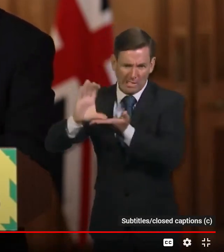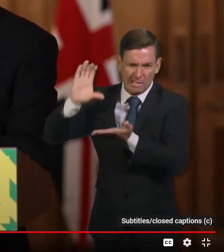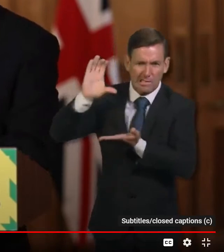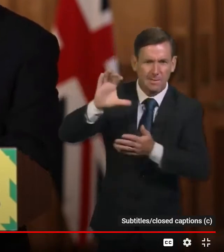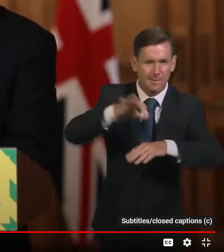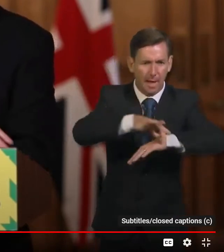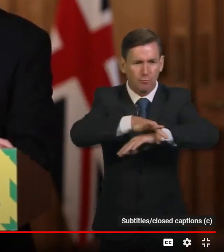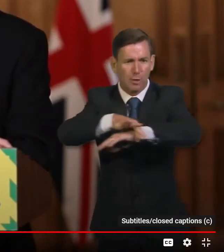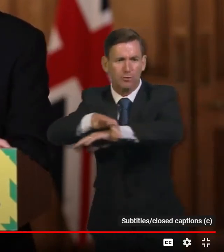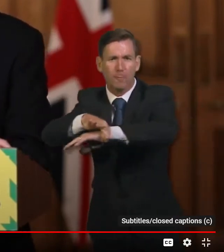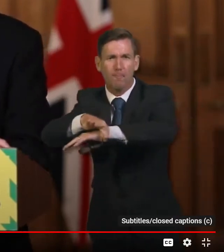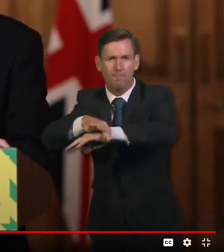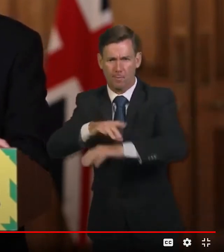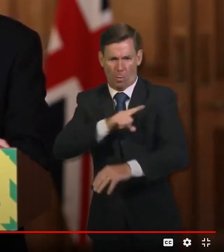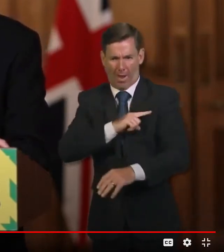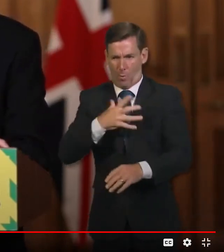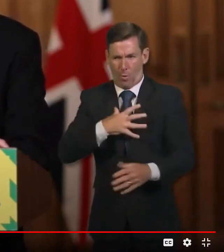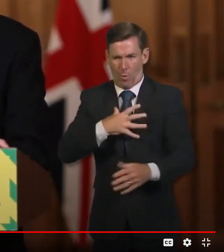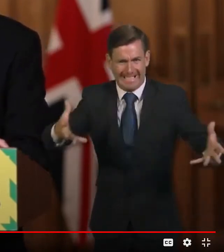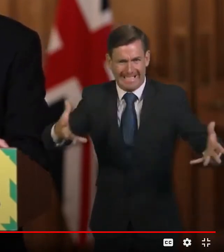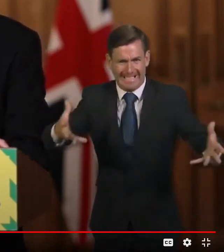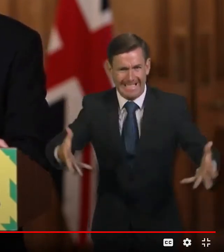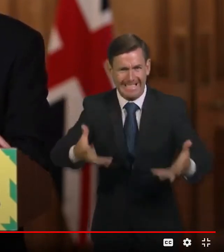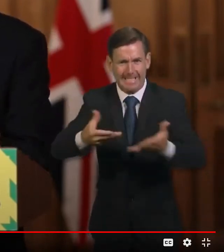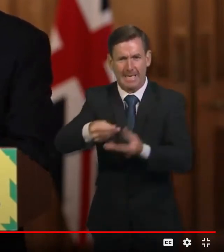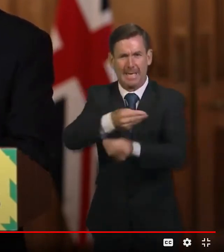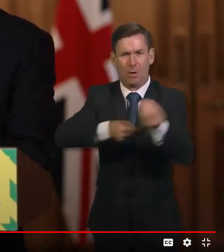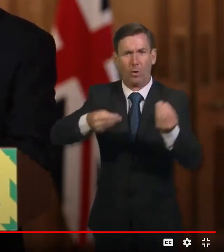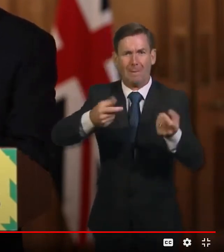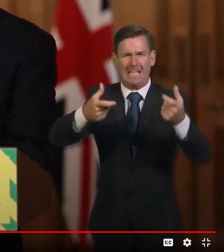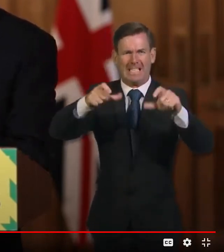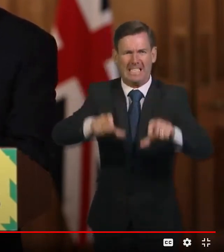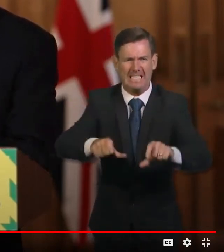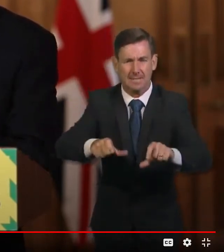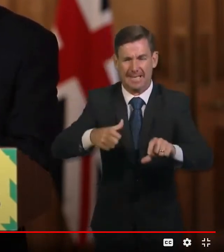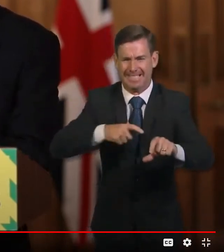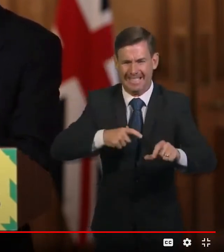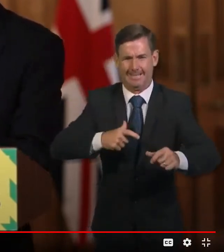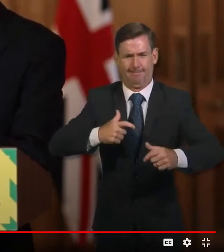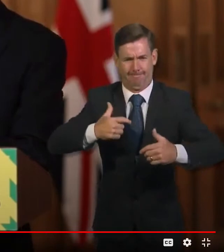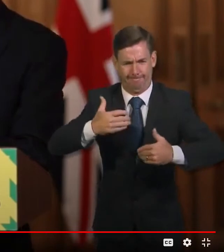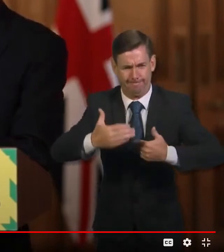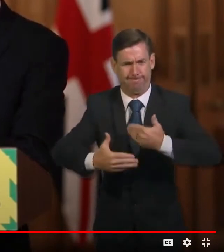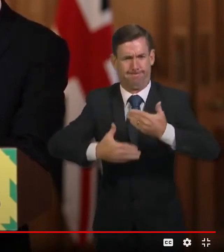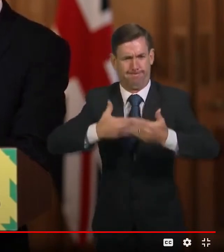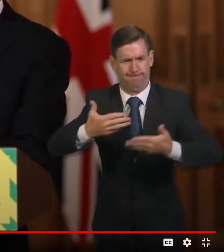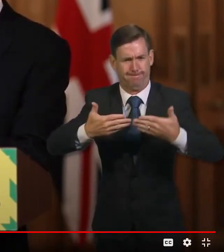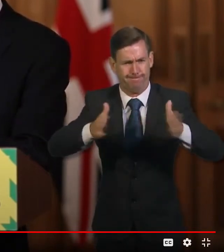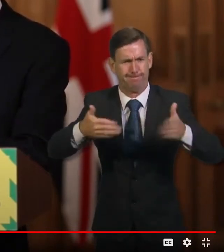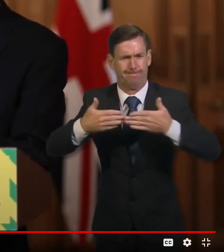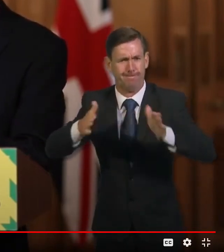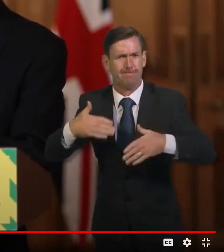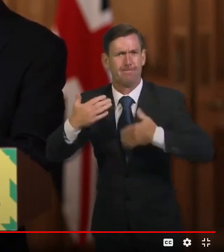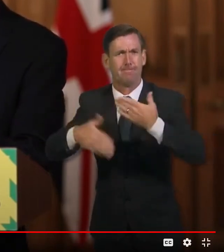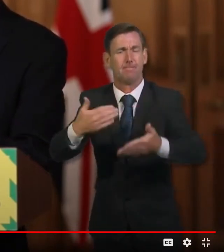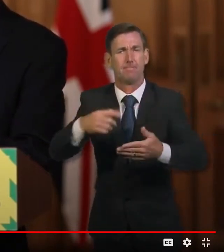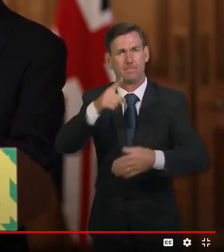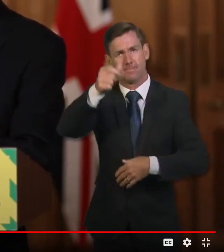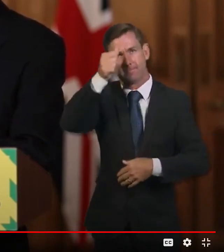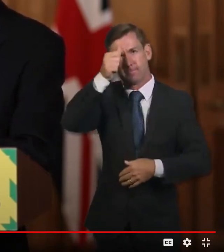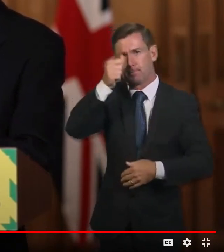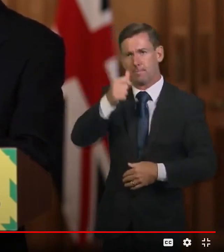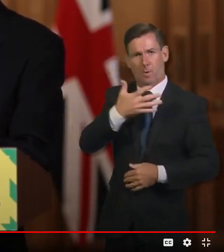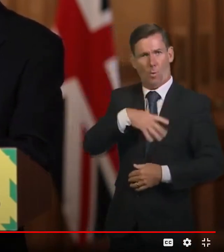course, when you think of a measure like the Chancellor announced yesterday, the Eat Out to Help Out, we very much hope that when people go